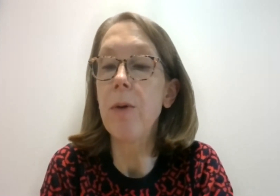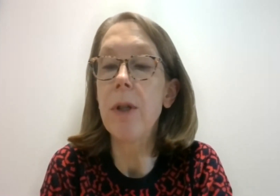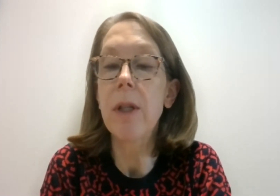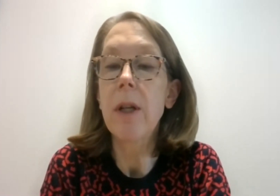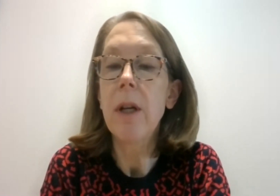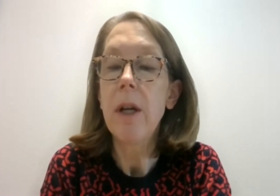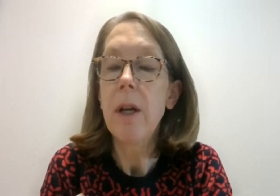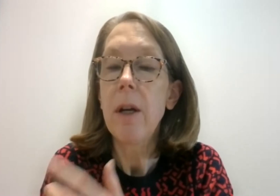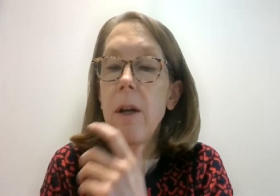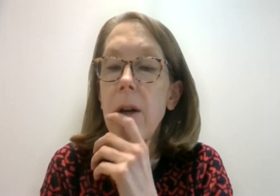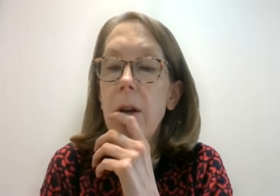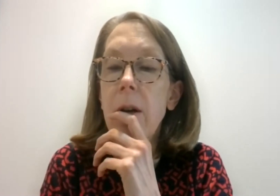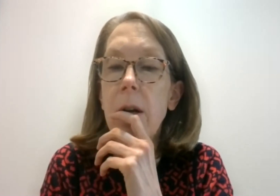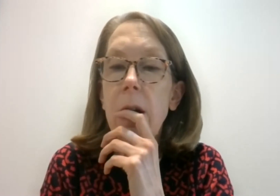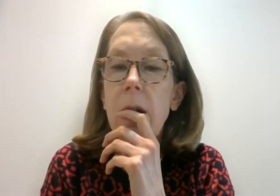self-report use?